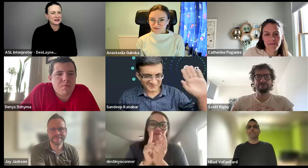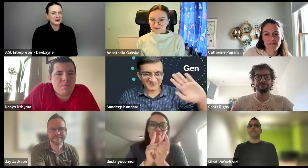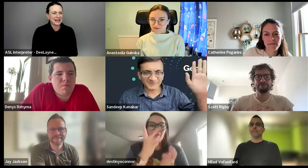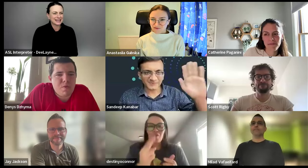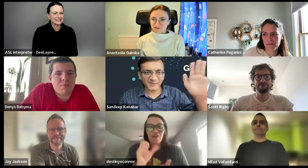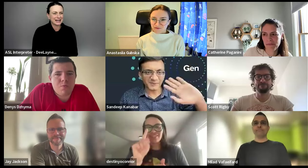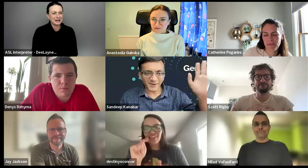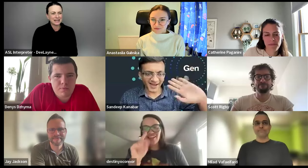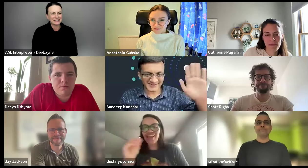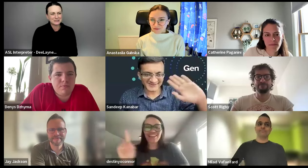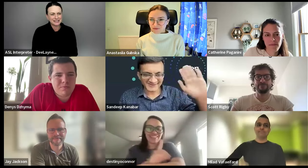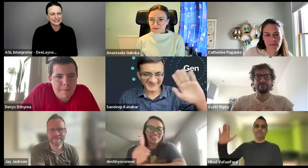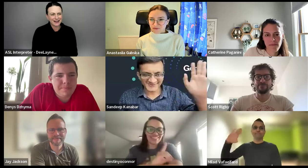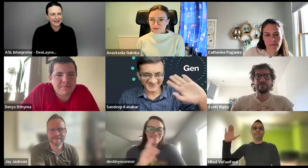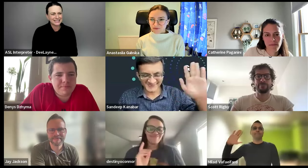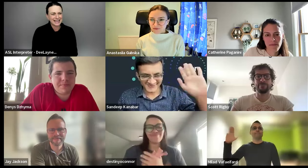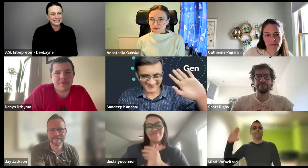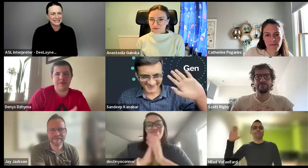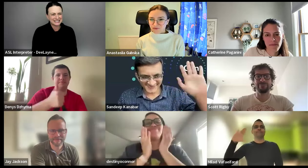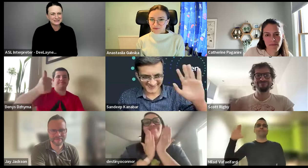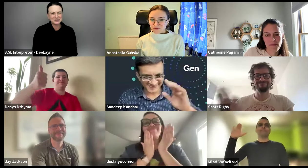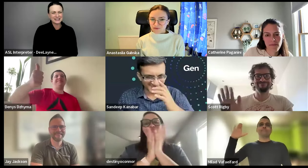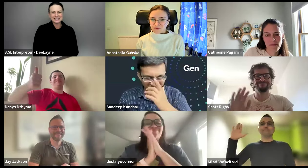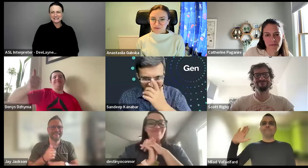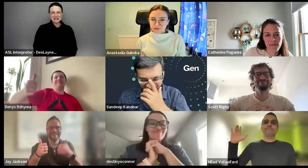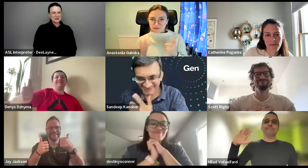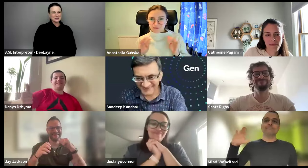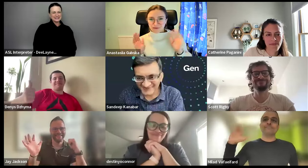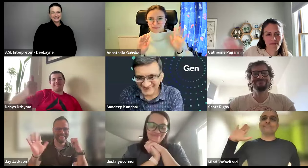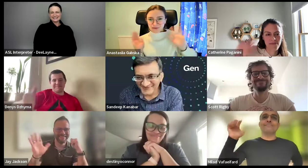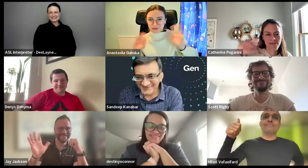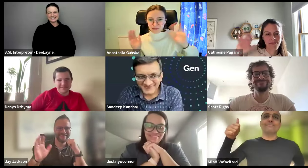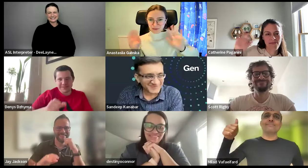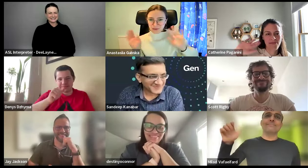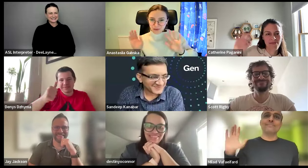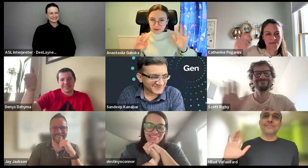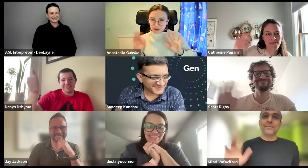you for being here. And nice to meet Scott and Dennis. Really nice to see you.